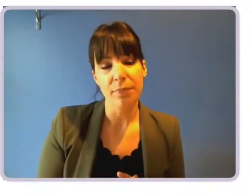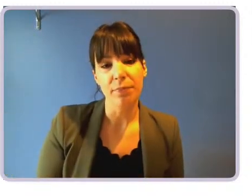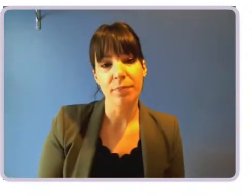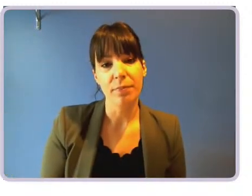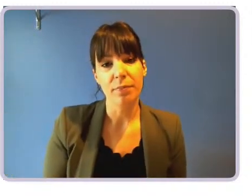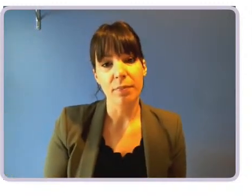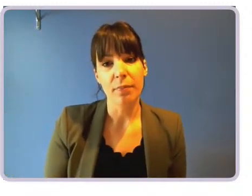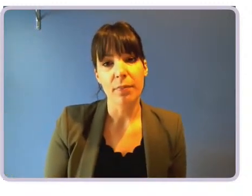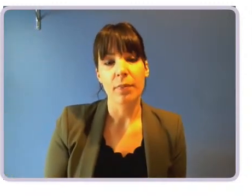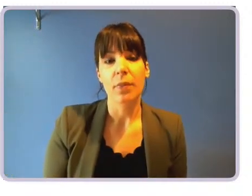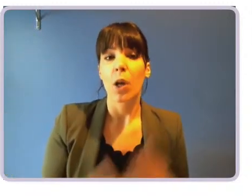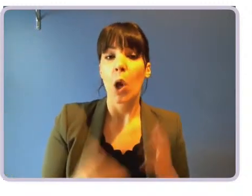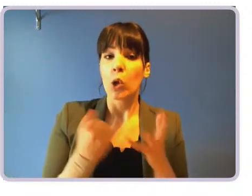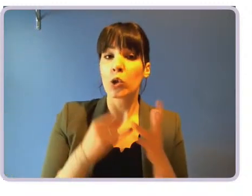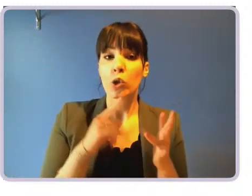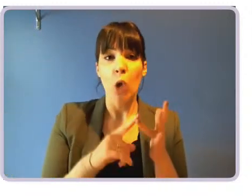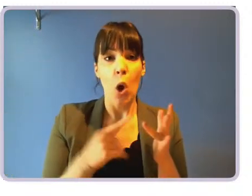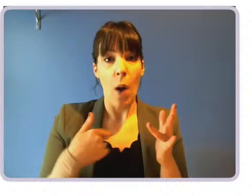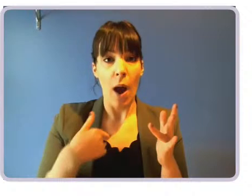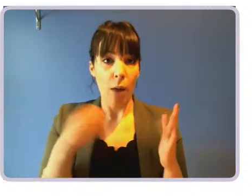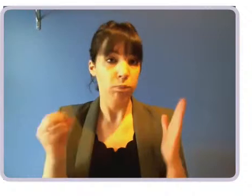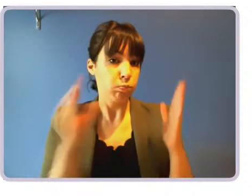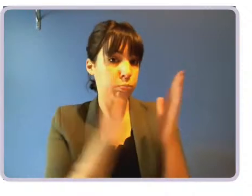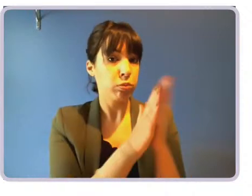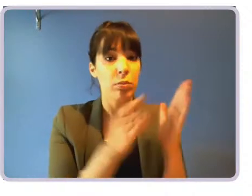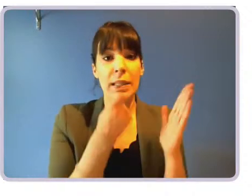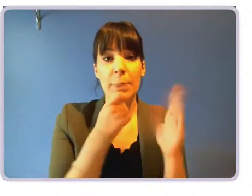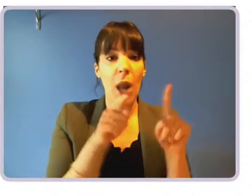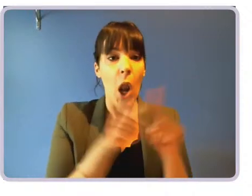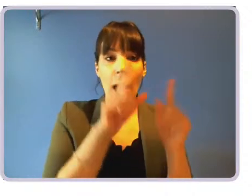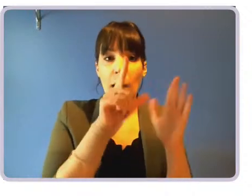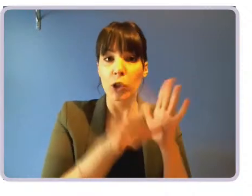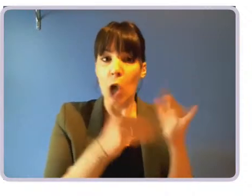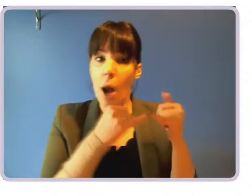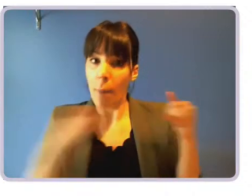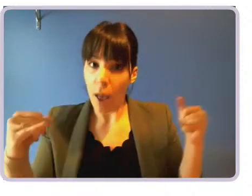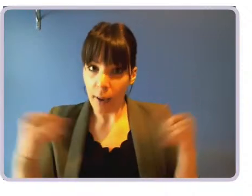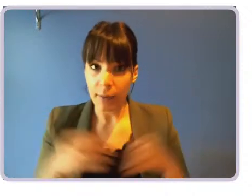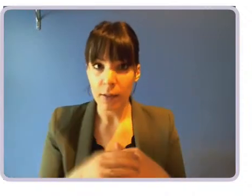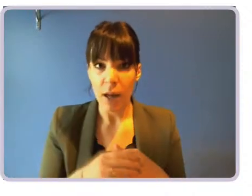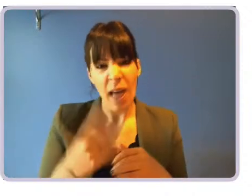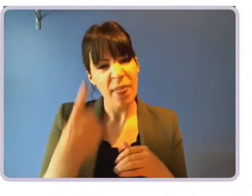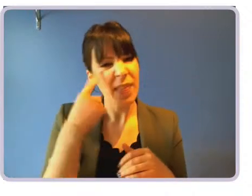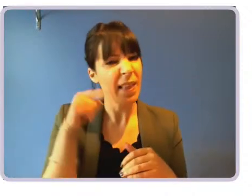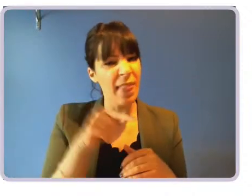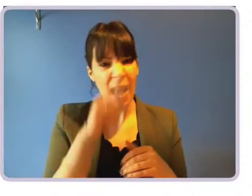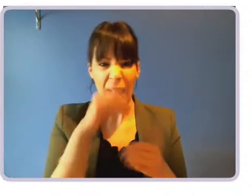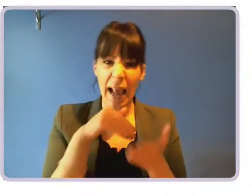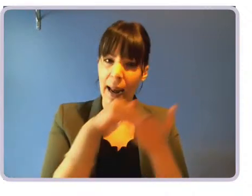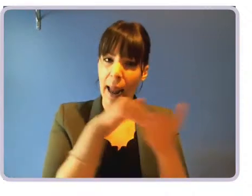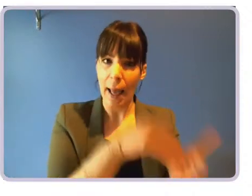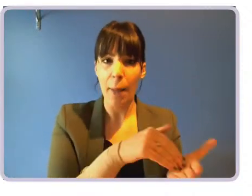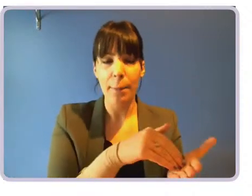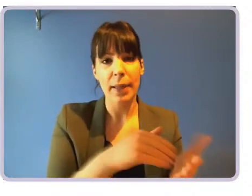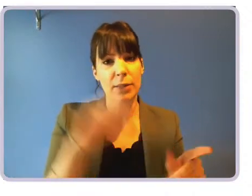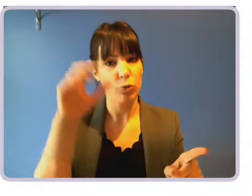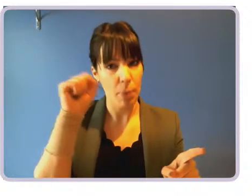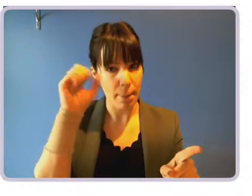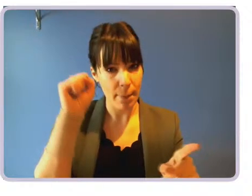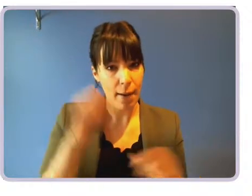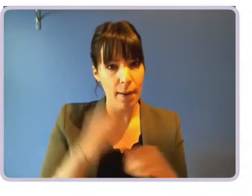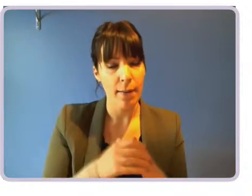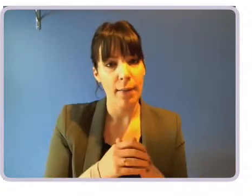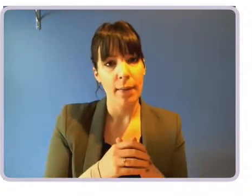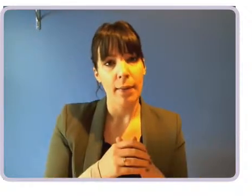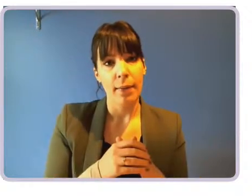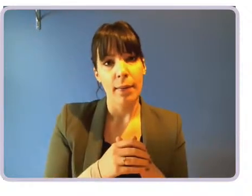So I've just put a bit of a timeline here because I think it helps us just remember, I think this is a story. I'm telling it a bit as a narrative, and I think